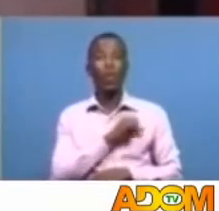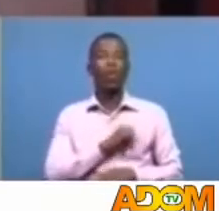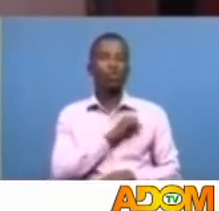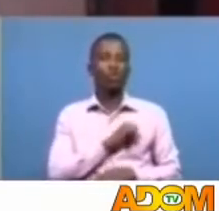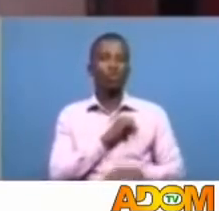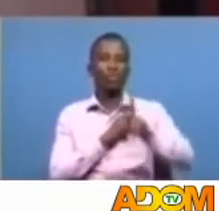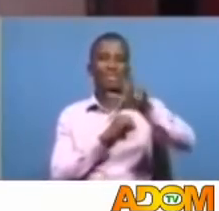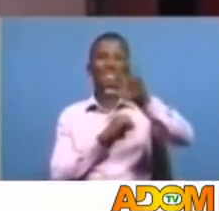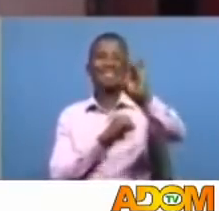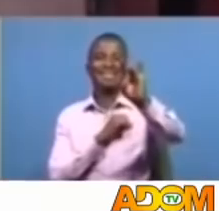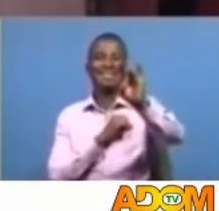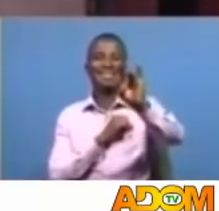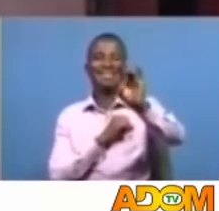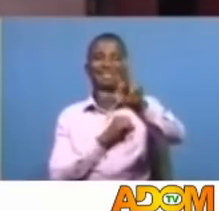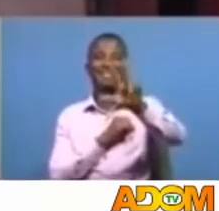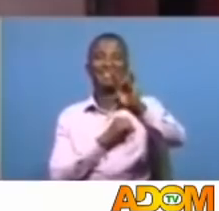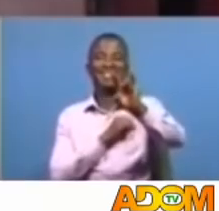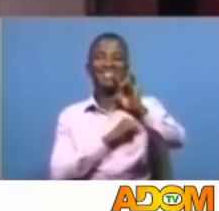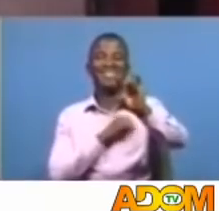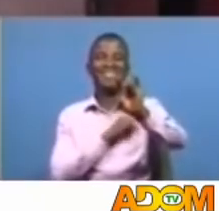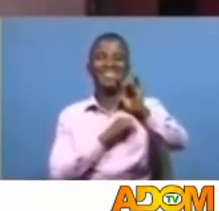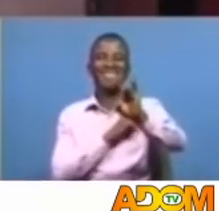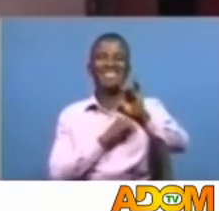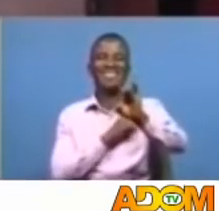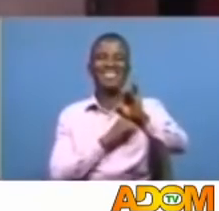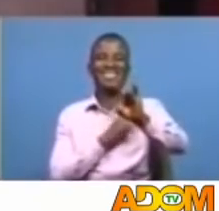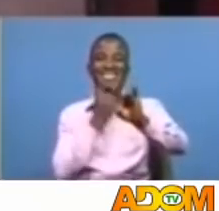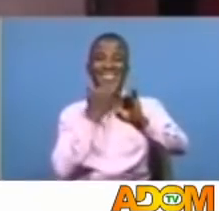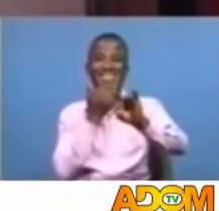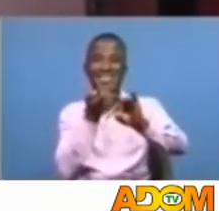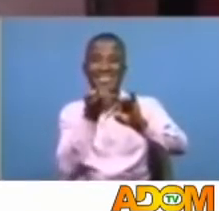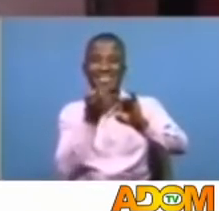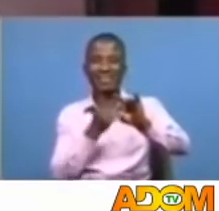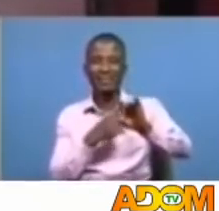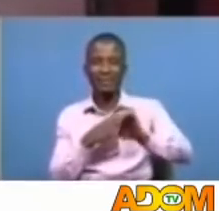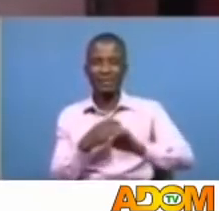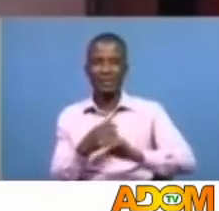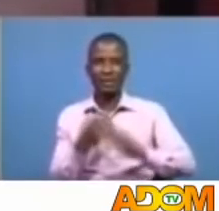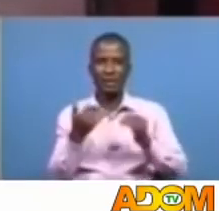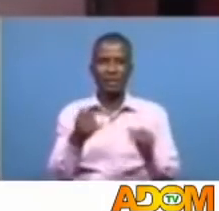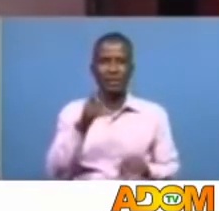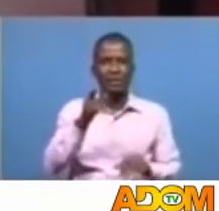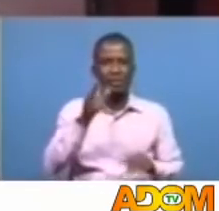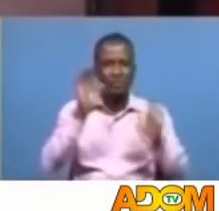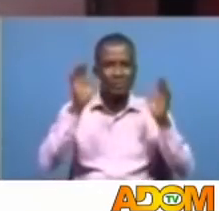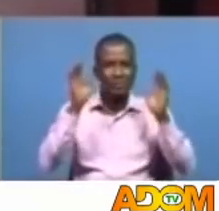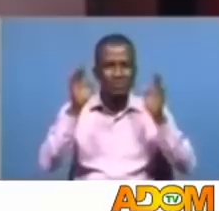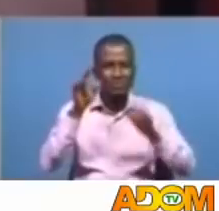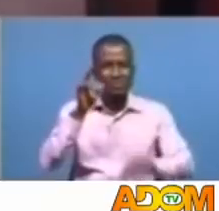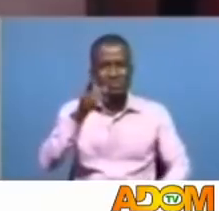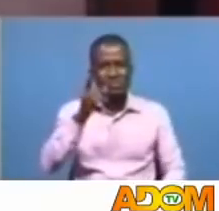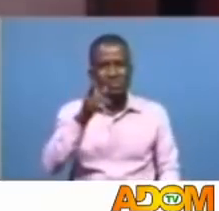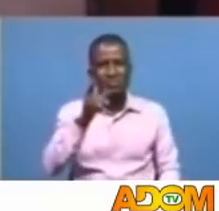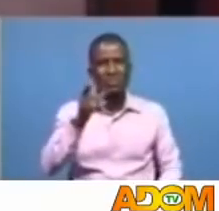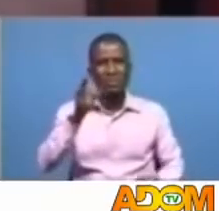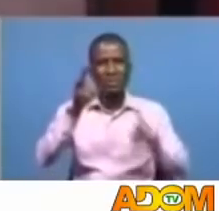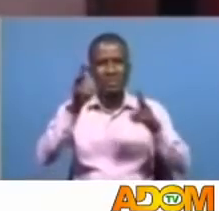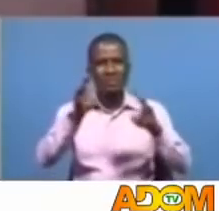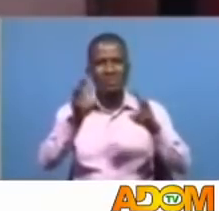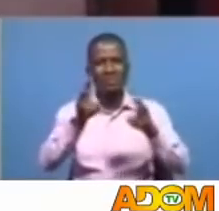38 is subsidiary. My lords, that may well, it may well be the case that